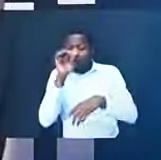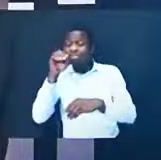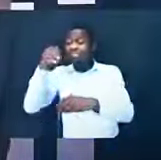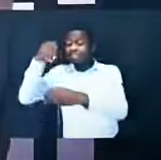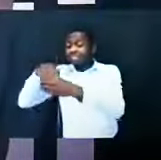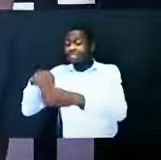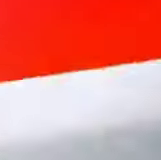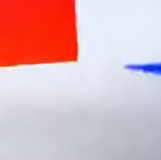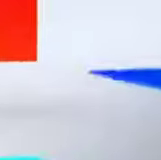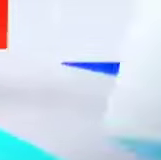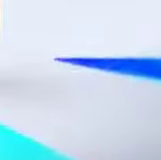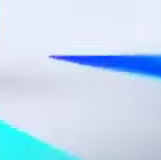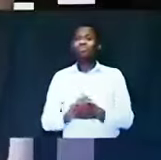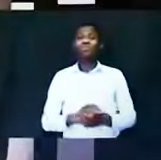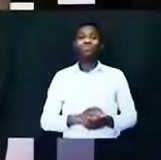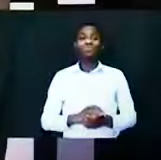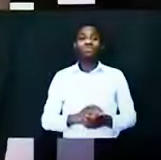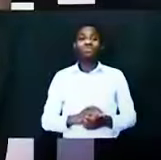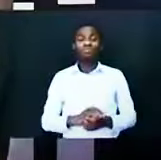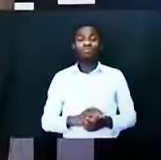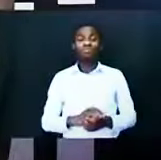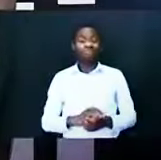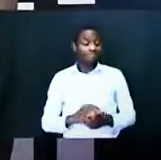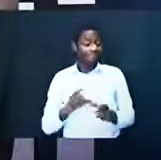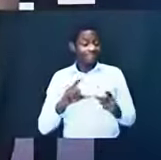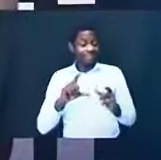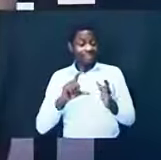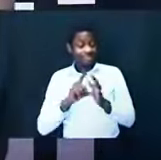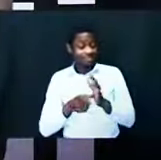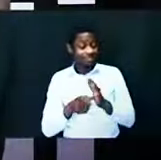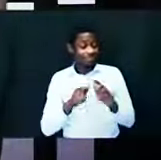then these Thessalonians,